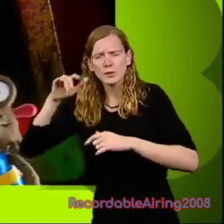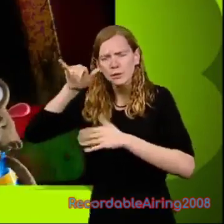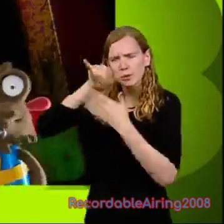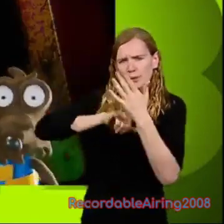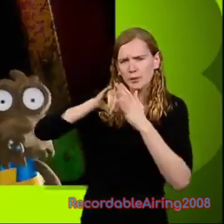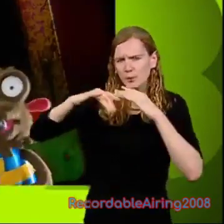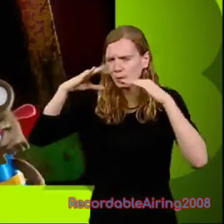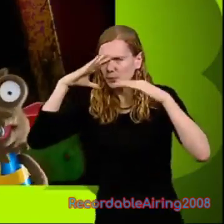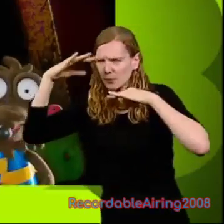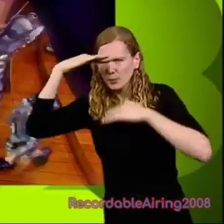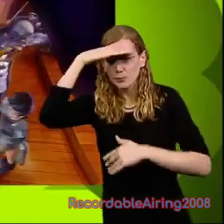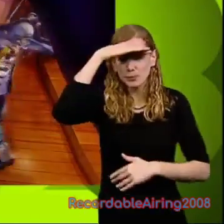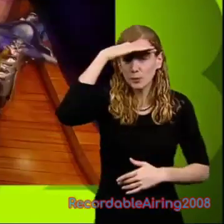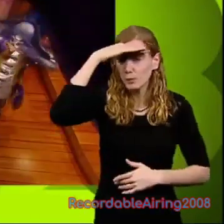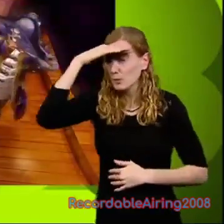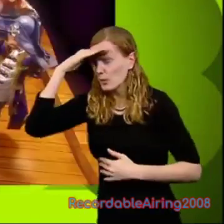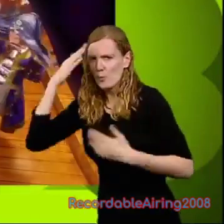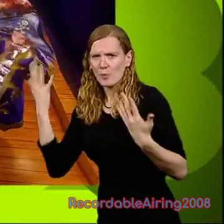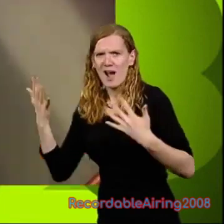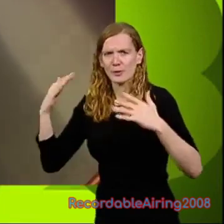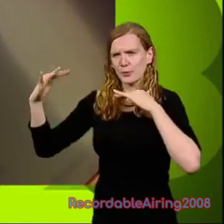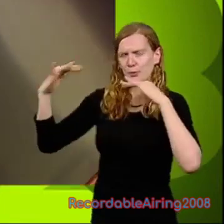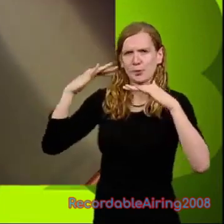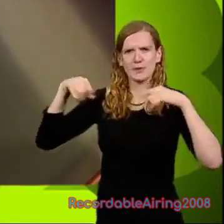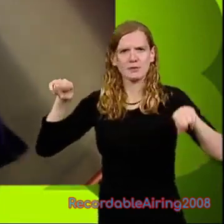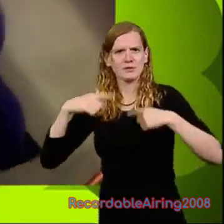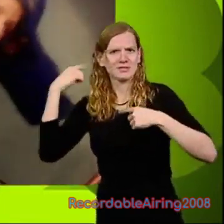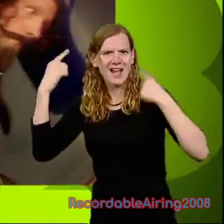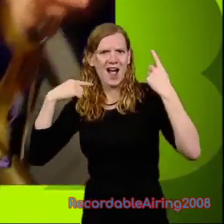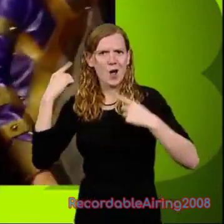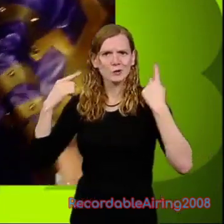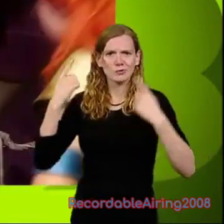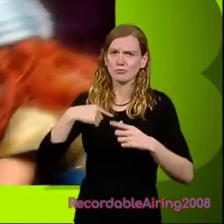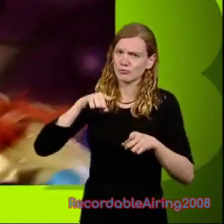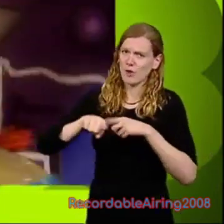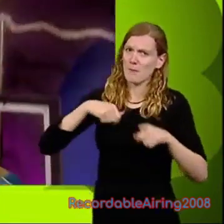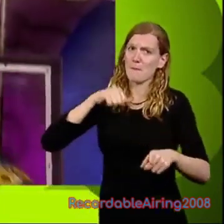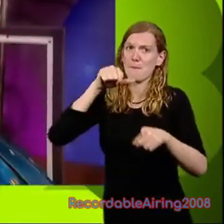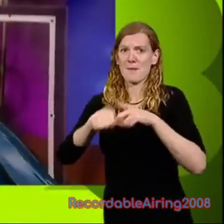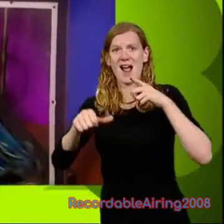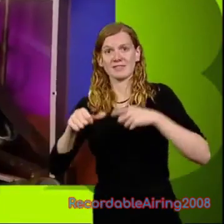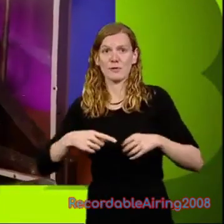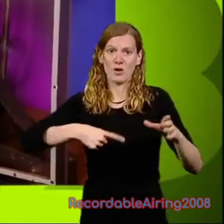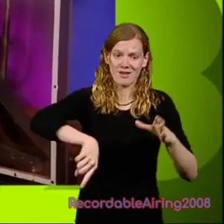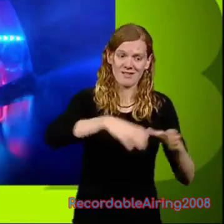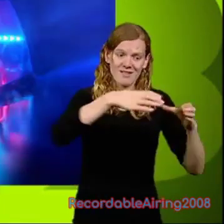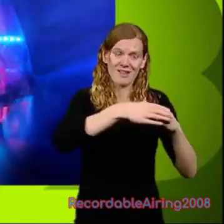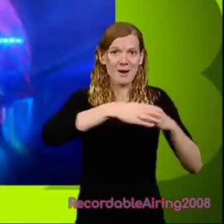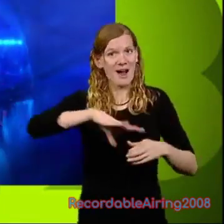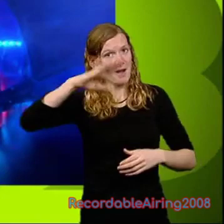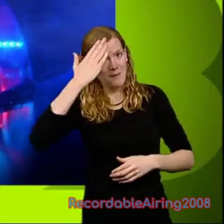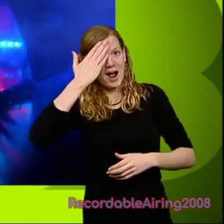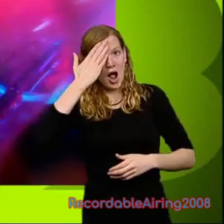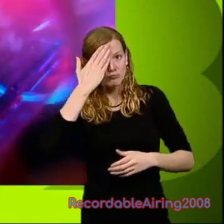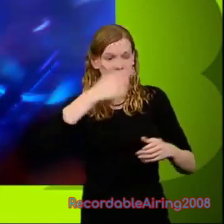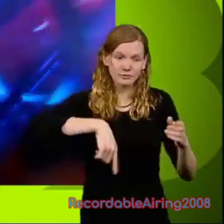sure to do our best on the pirate posse's quest. Thread the stars, thread